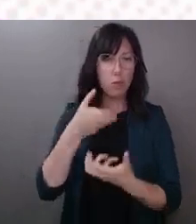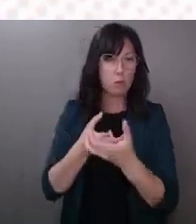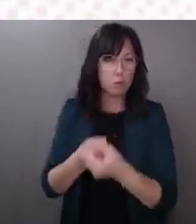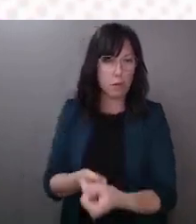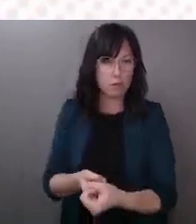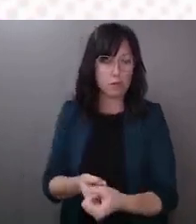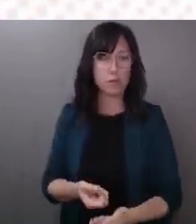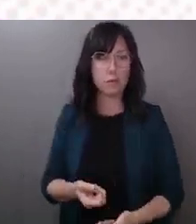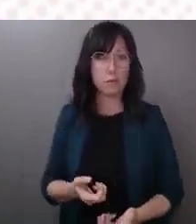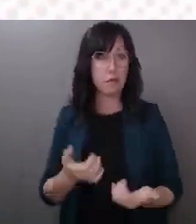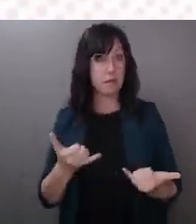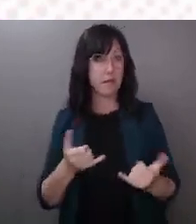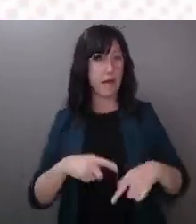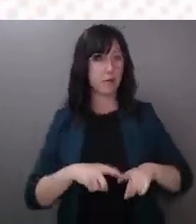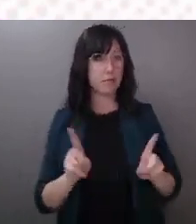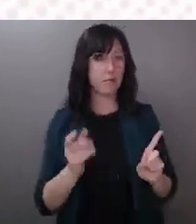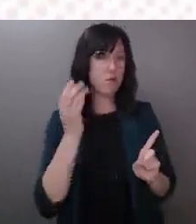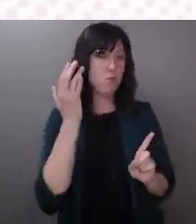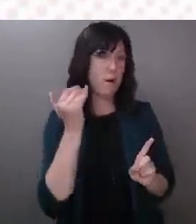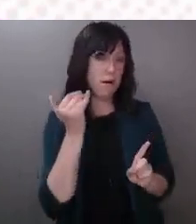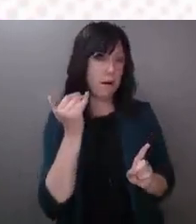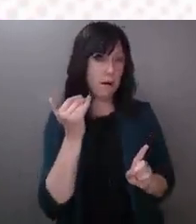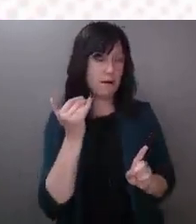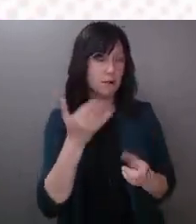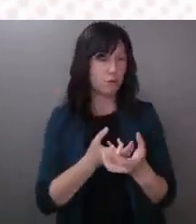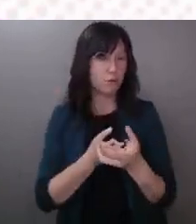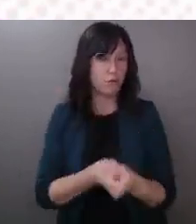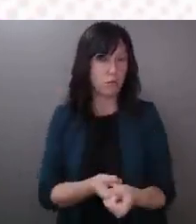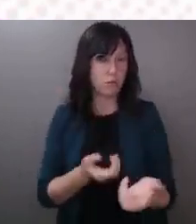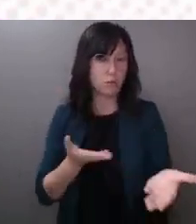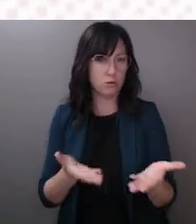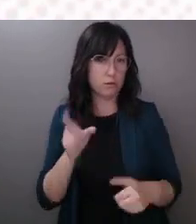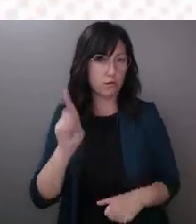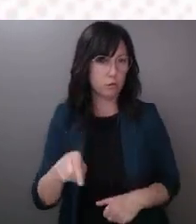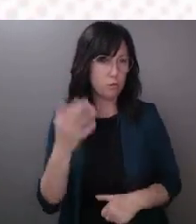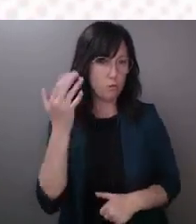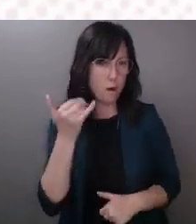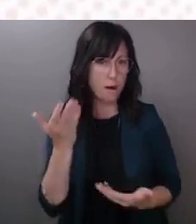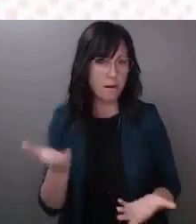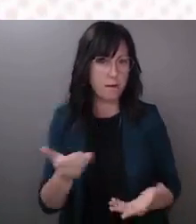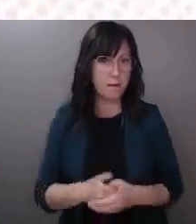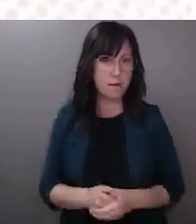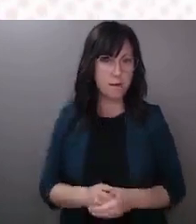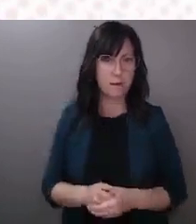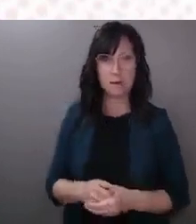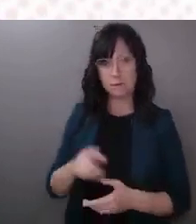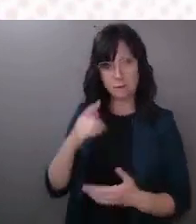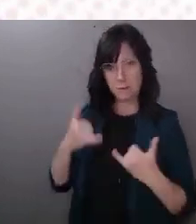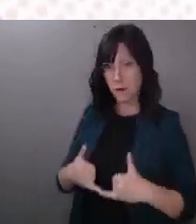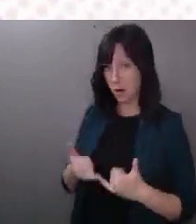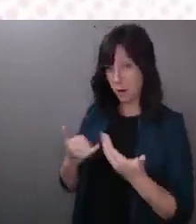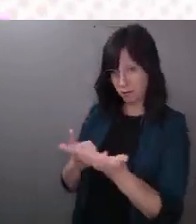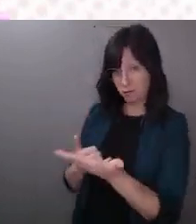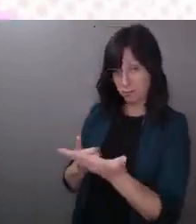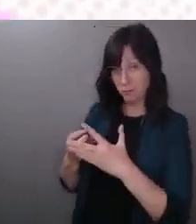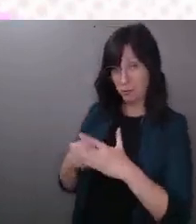that they should be able to get on? Why should they trust it? Mr. Mayor, you go first.